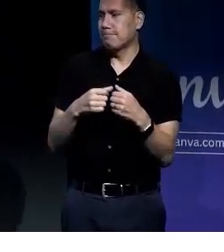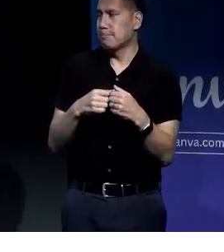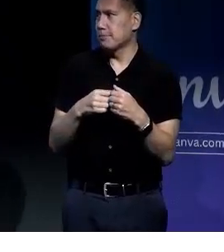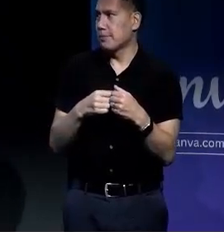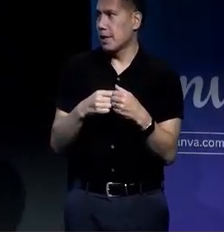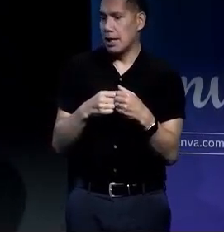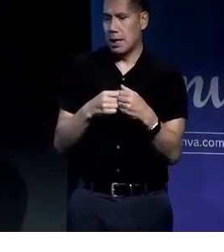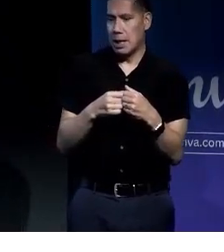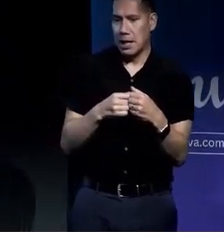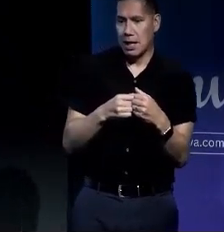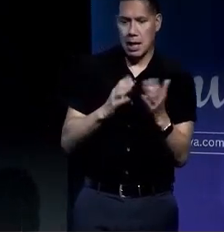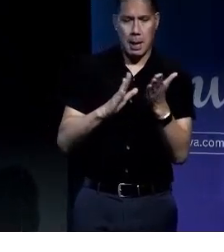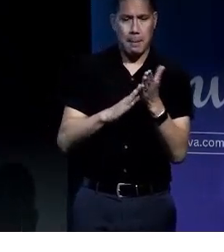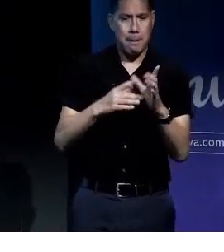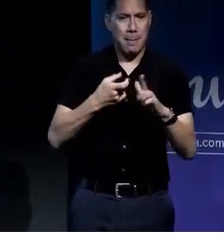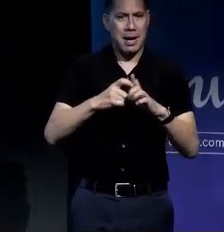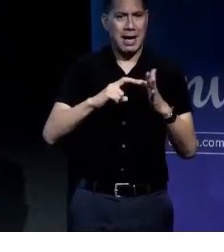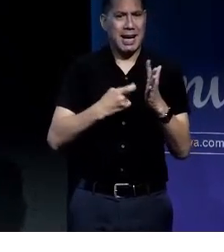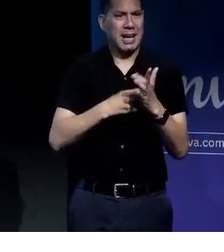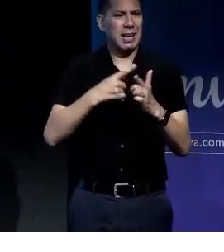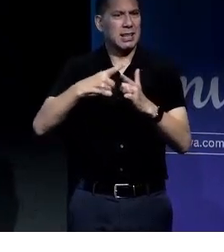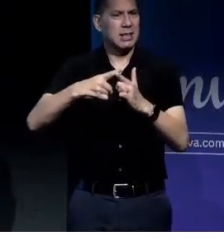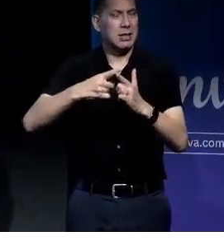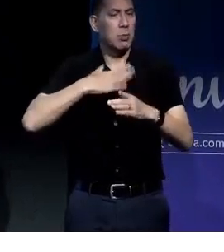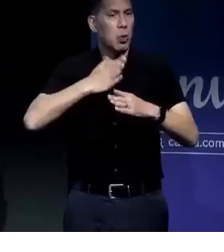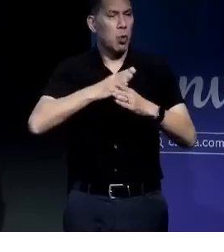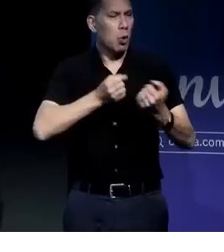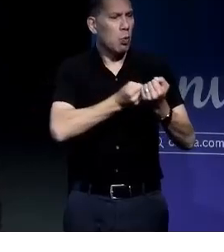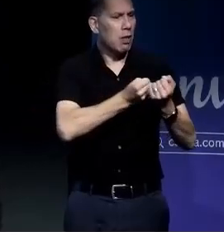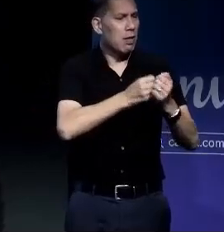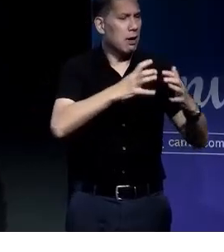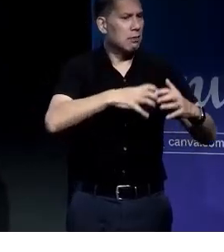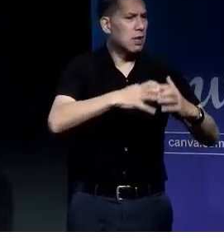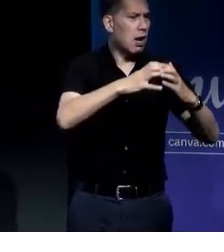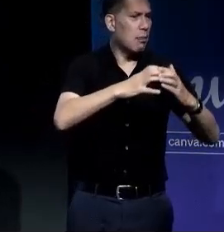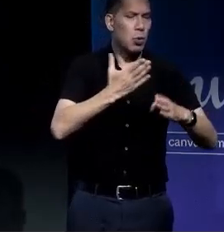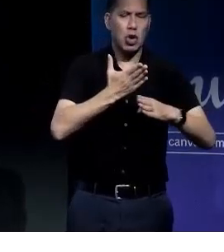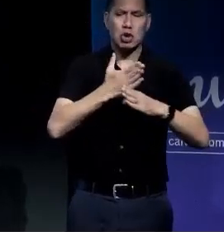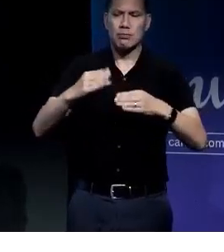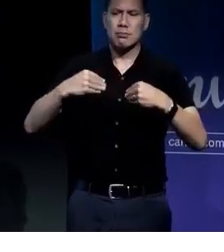at MakerX we work with startups and ventures, and I'm often,